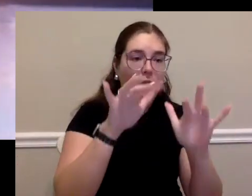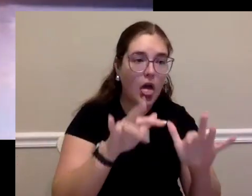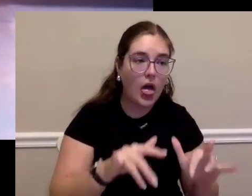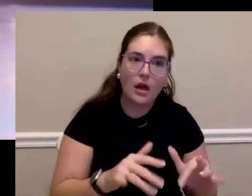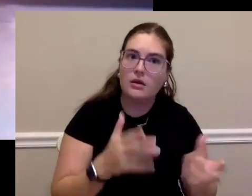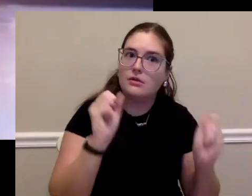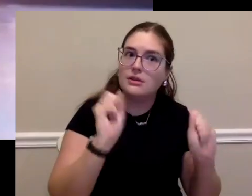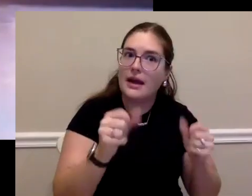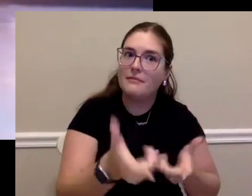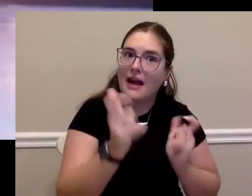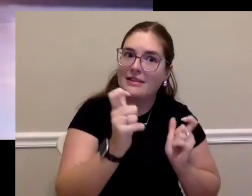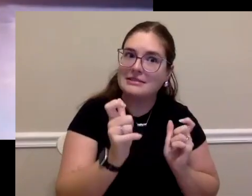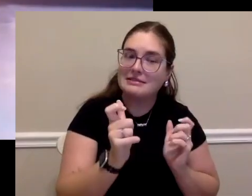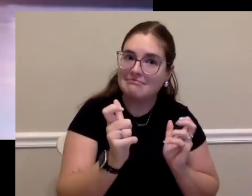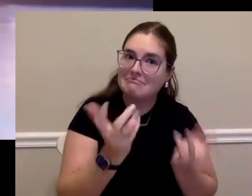bit faster.